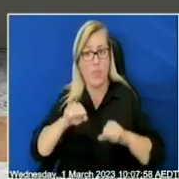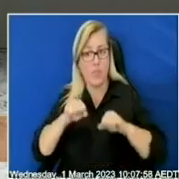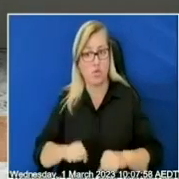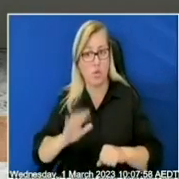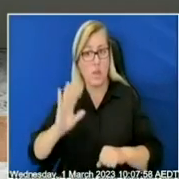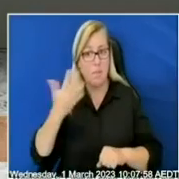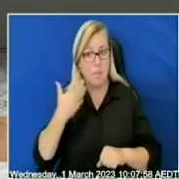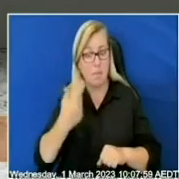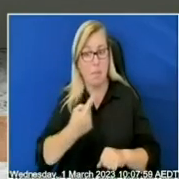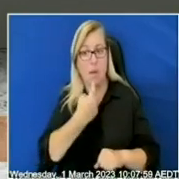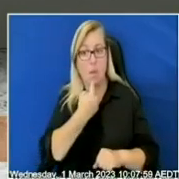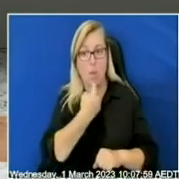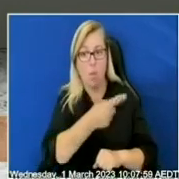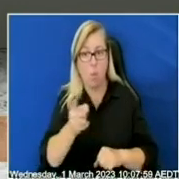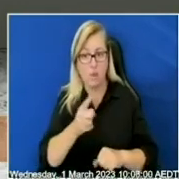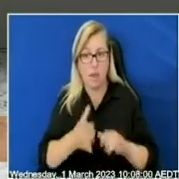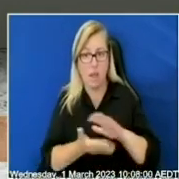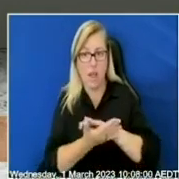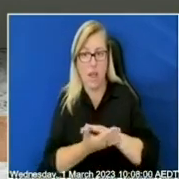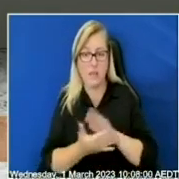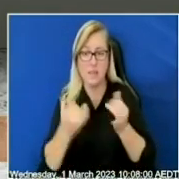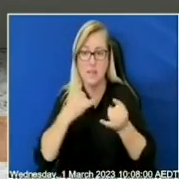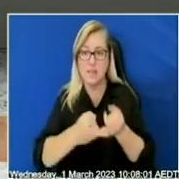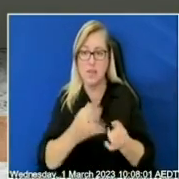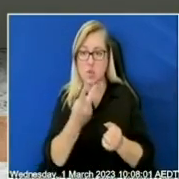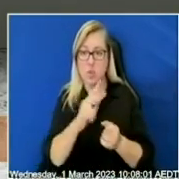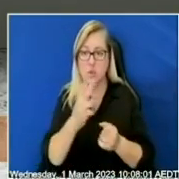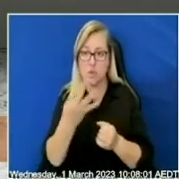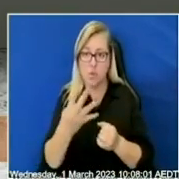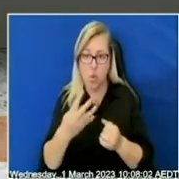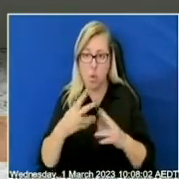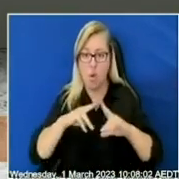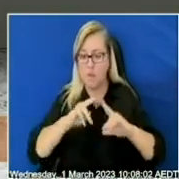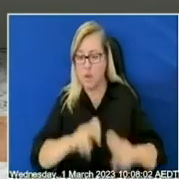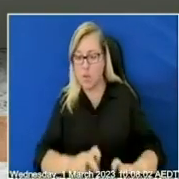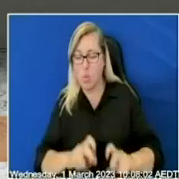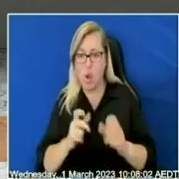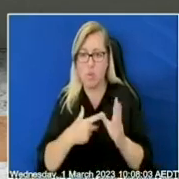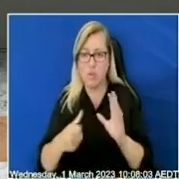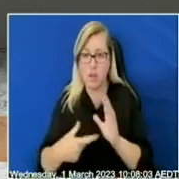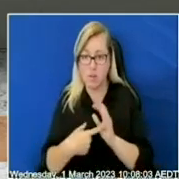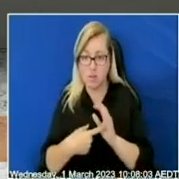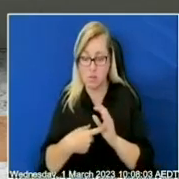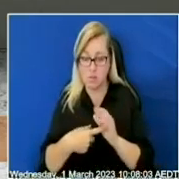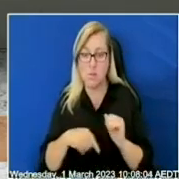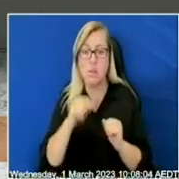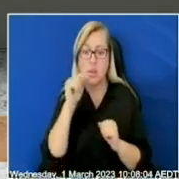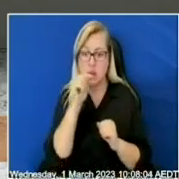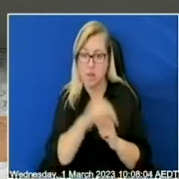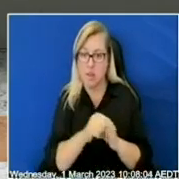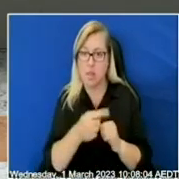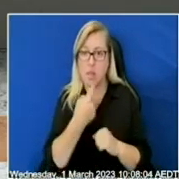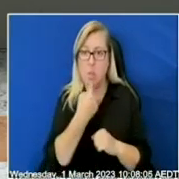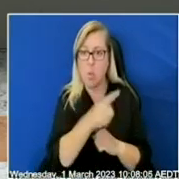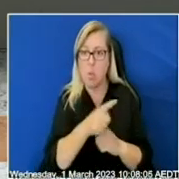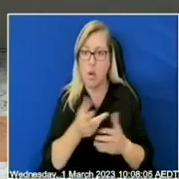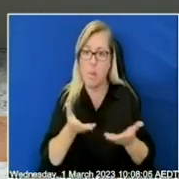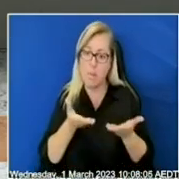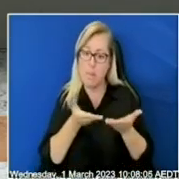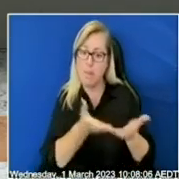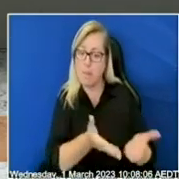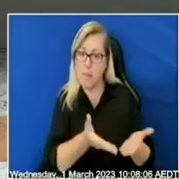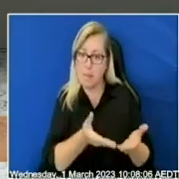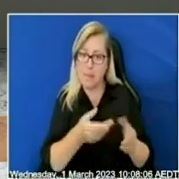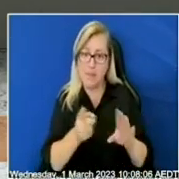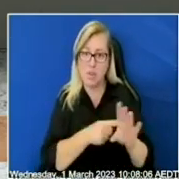Inquiries Act today. The orders seek to permit, or the orders permit at Yoorrook's discretion over this entire hearing